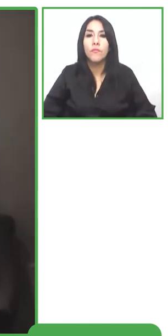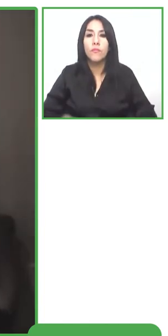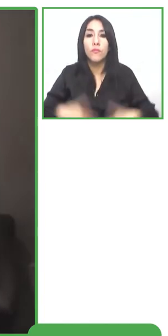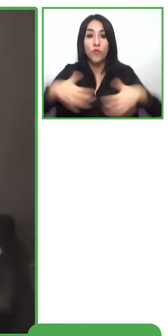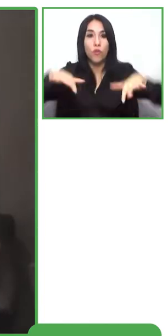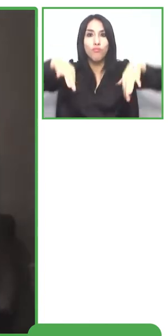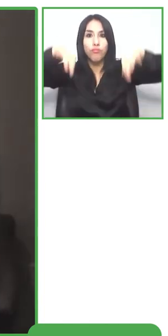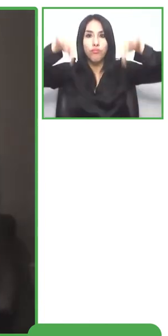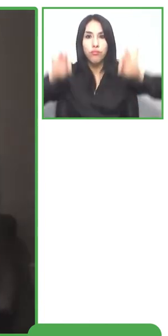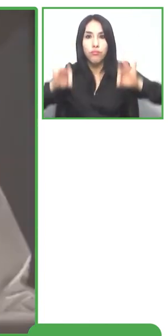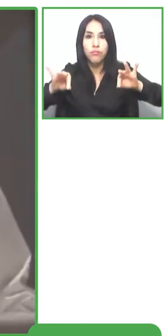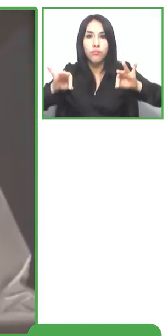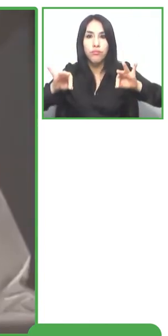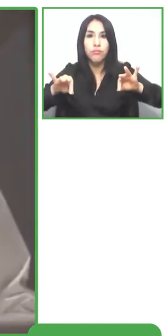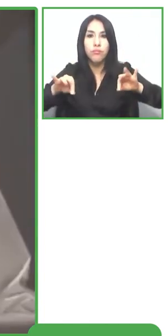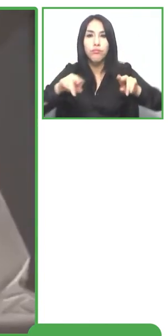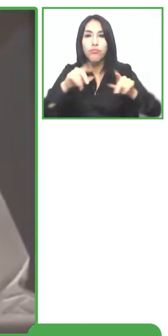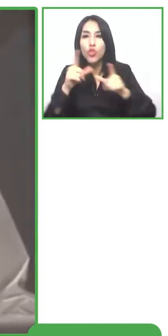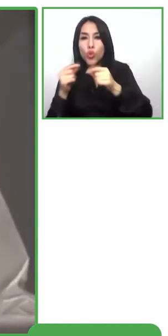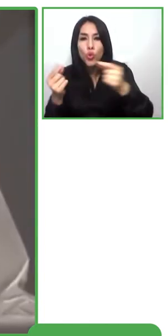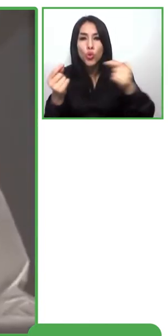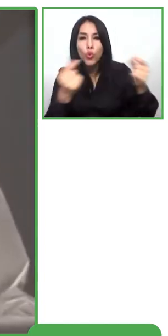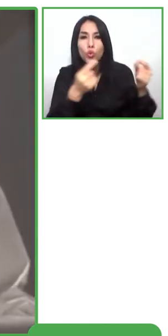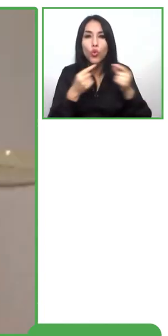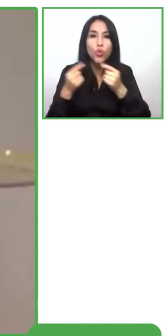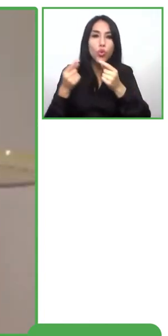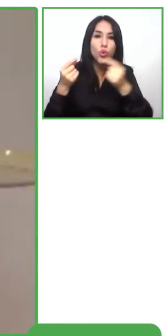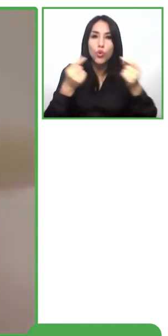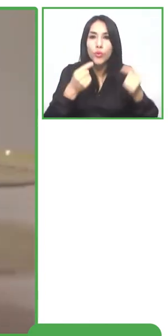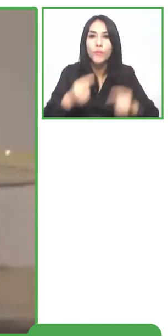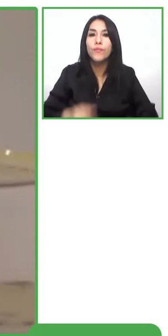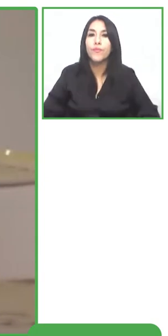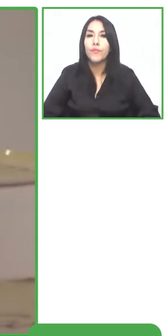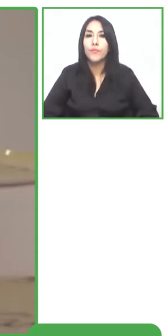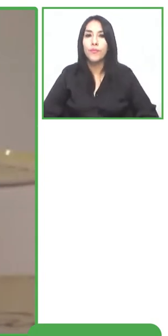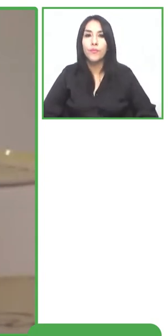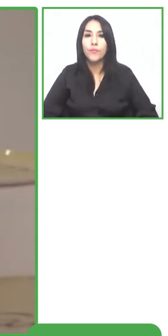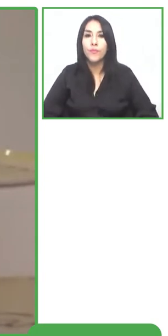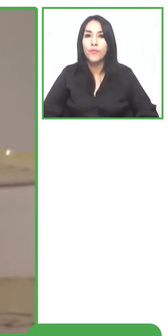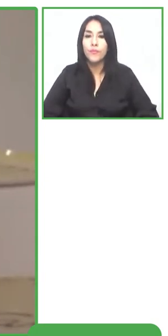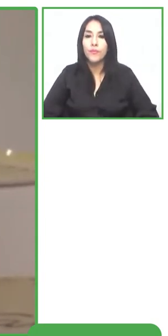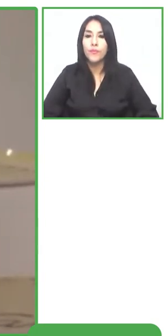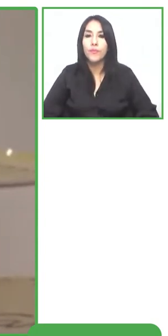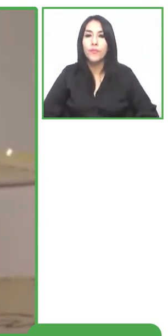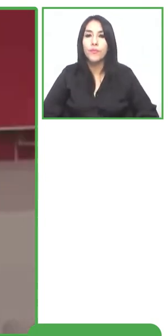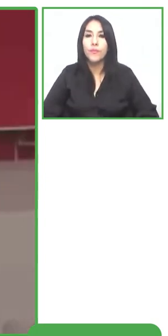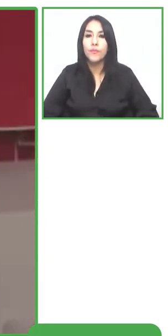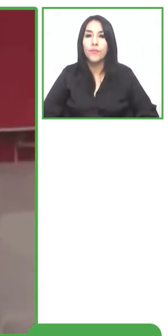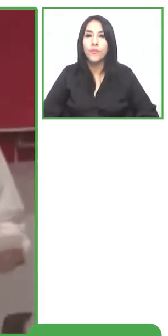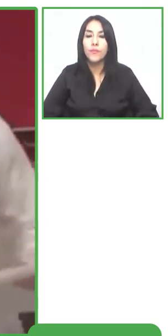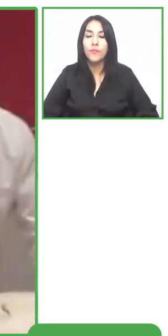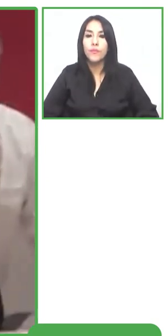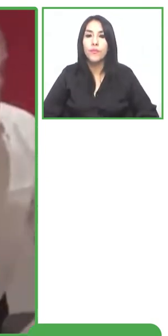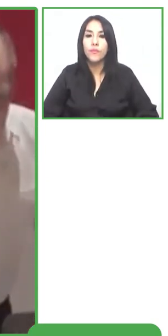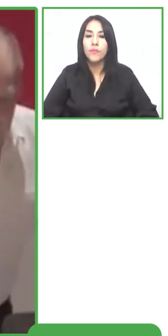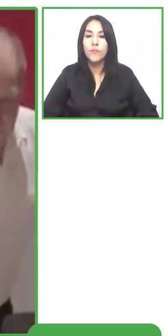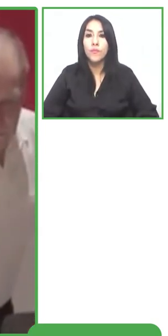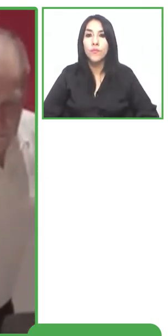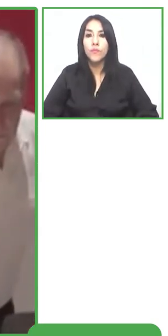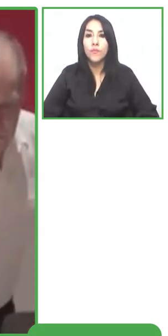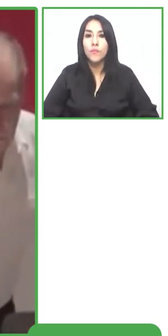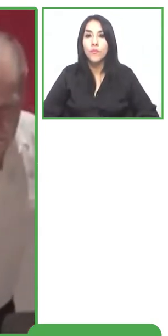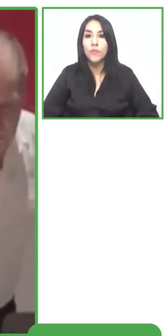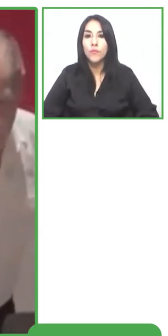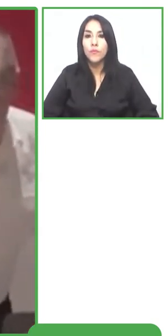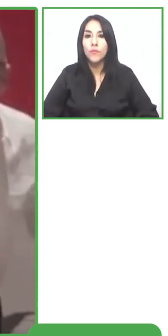diverse. It can be very different reality every day, cleaning tables, setting up tables.